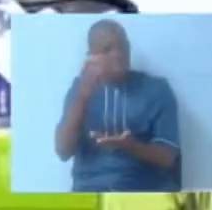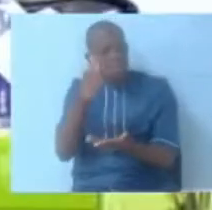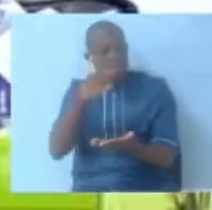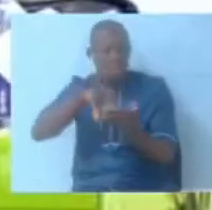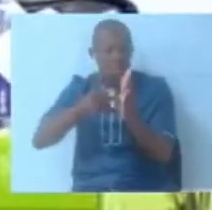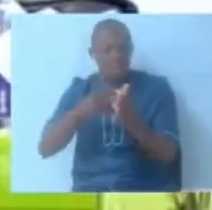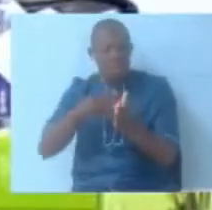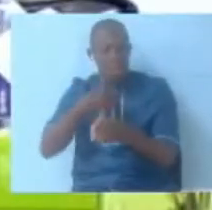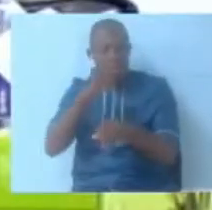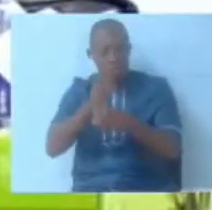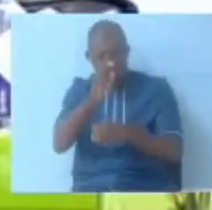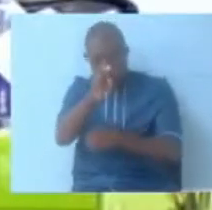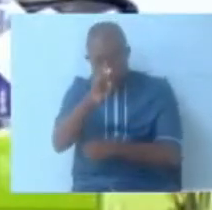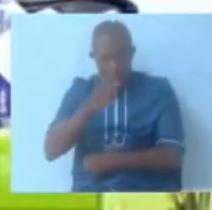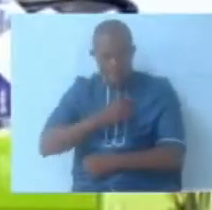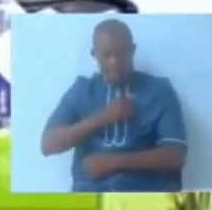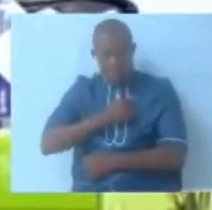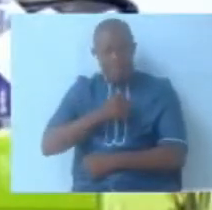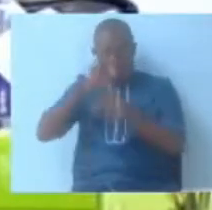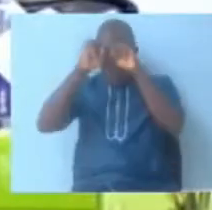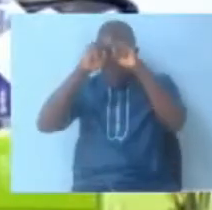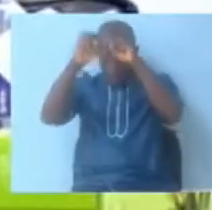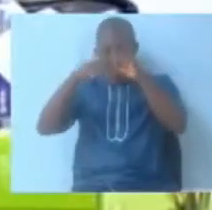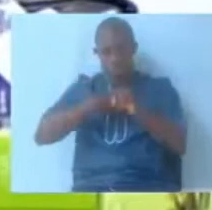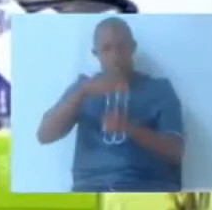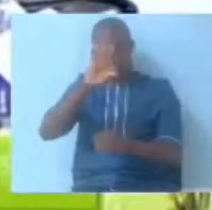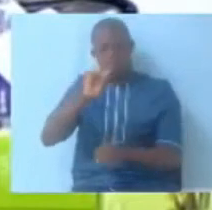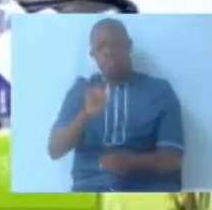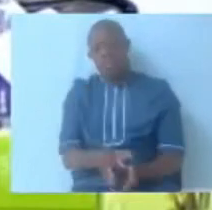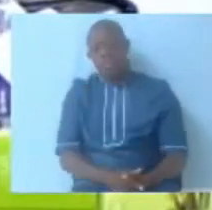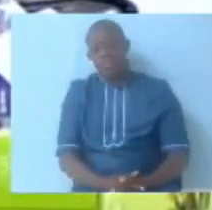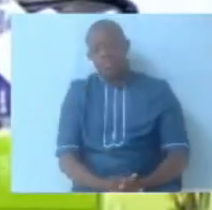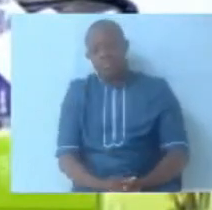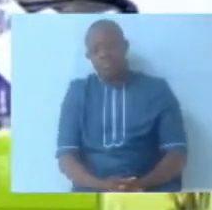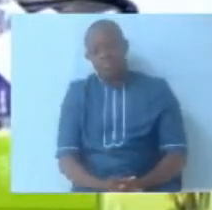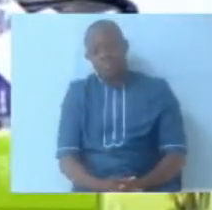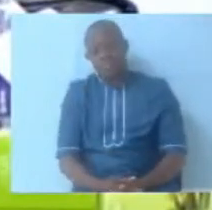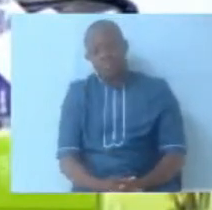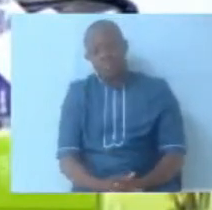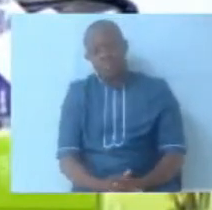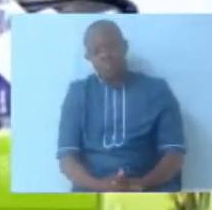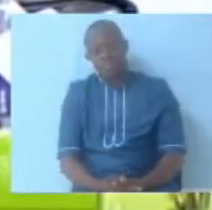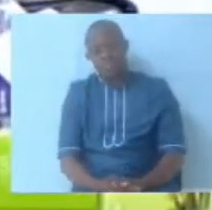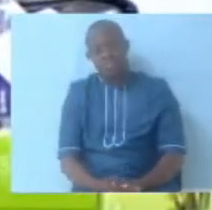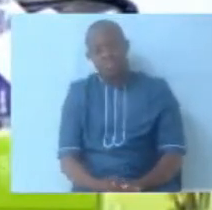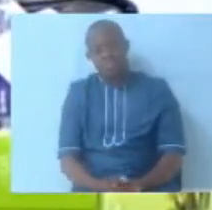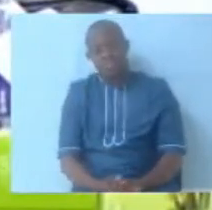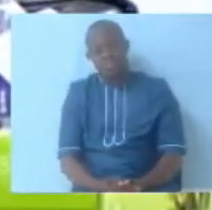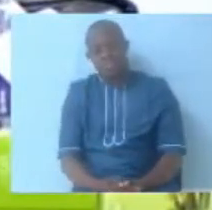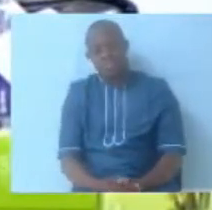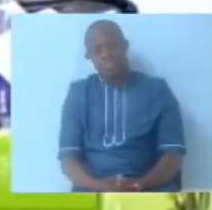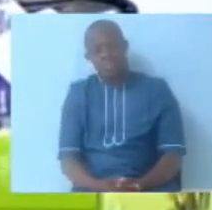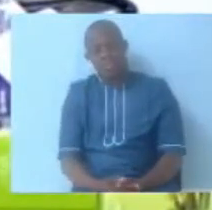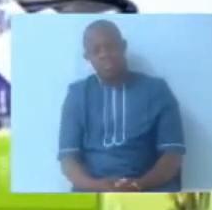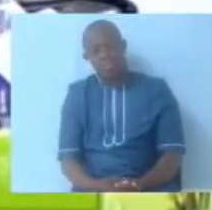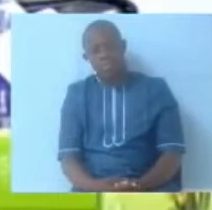Woto Mr. Touray o masa kunda warndo sojar kunda ro yow baro menketen pur inaje ka sojaro kinanje nin kidoldu ina kidi bundado o mu kulata me